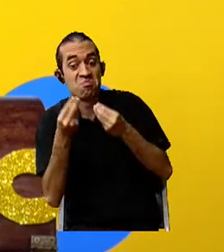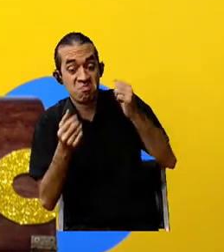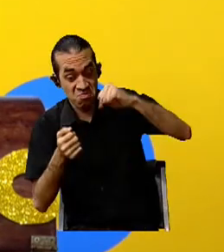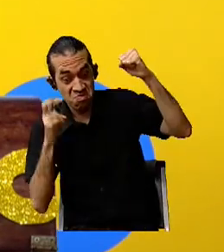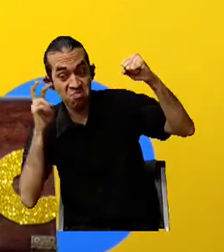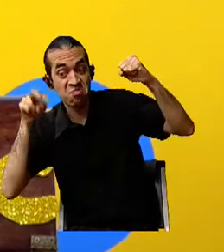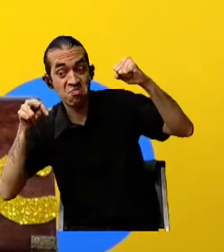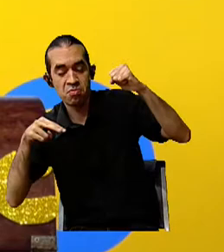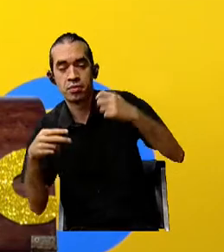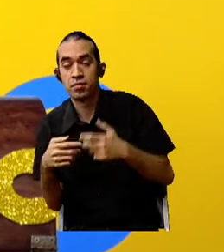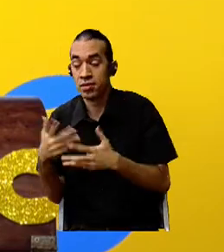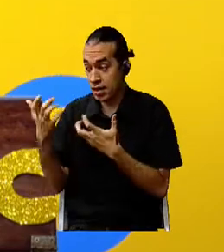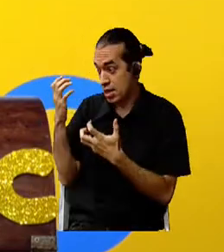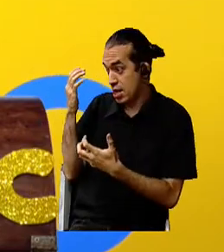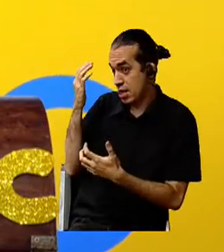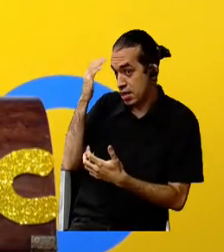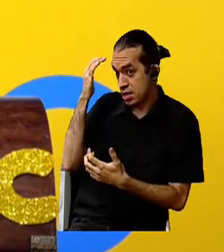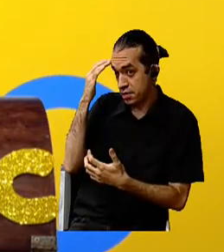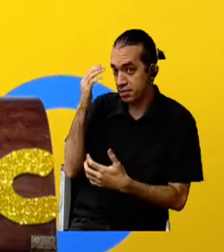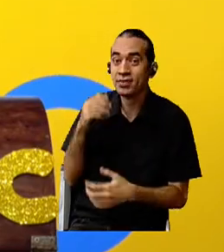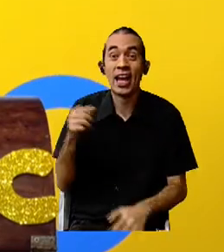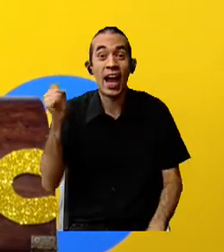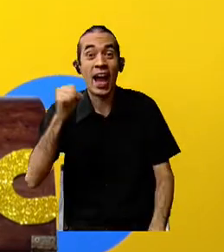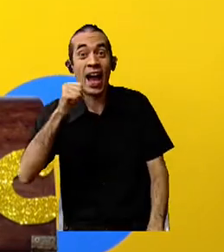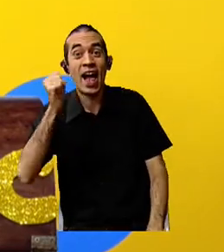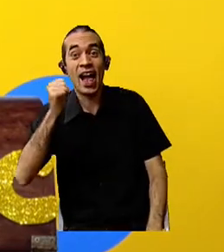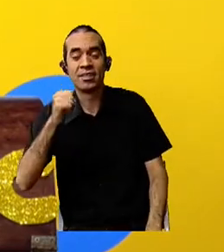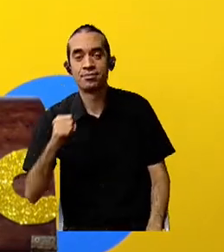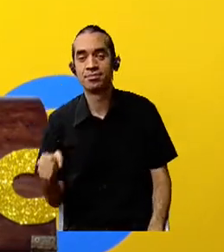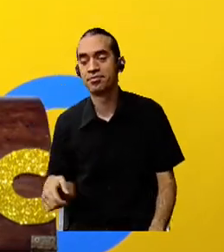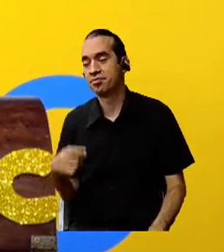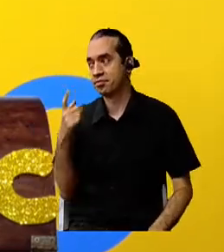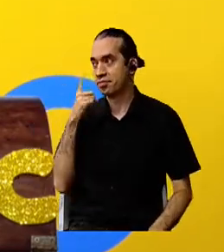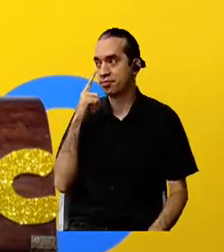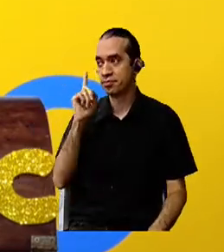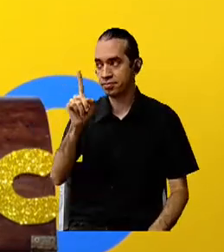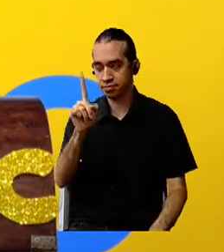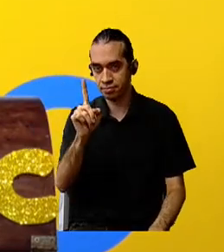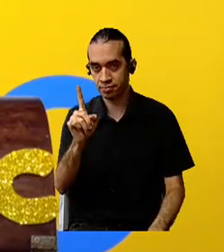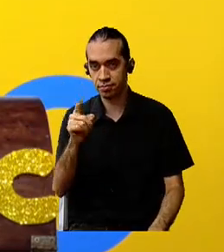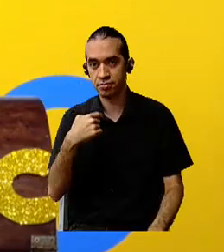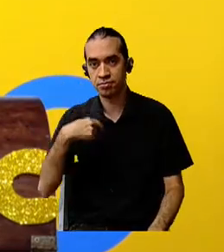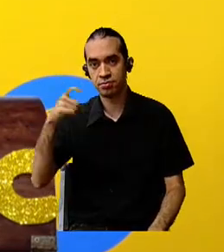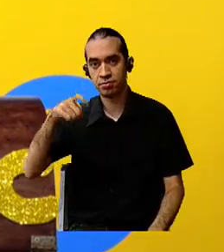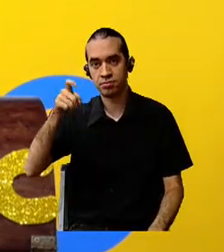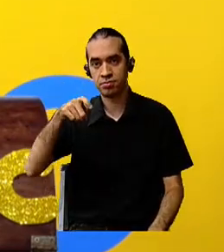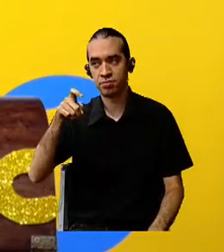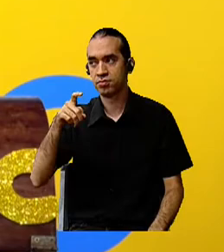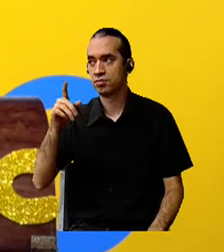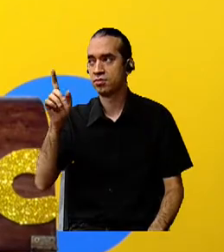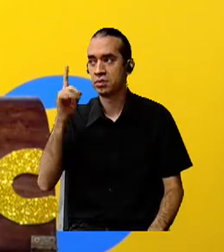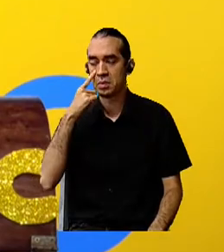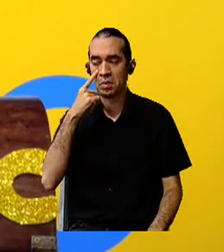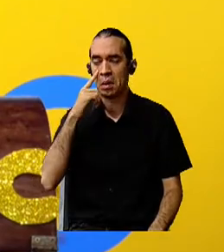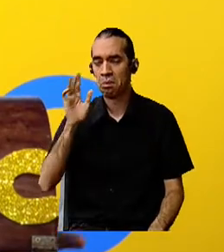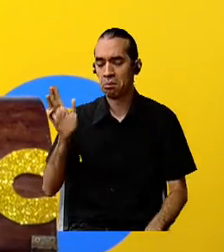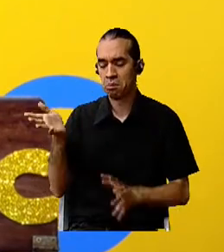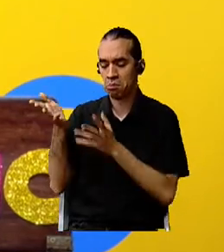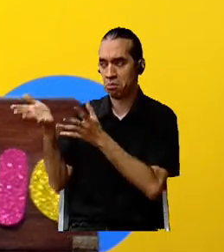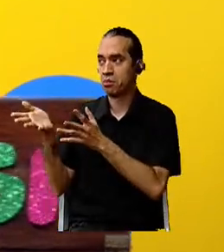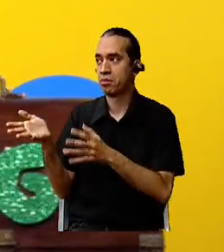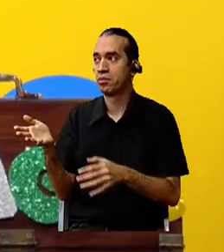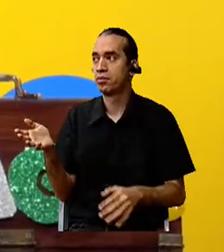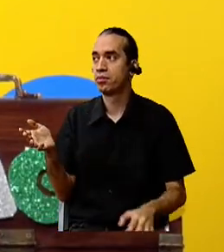inside. Oh, do you want to take a look? Yes, okay. But Chuli, I need to put you here, okay?